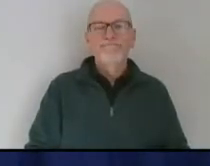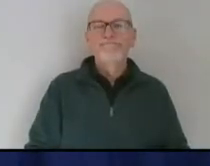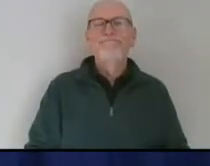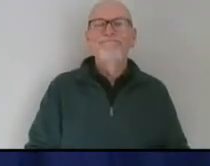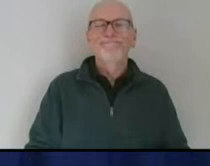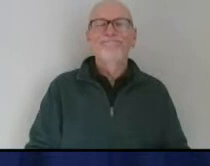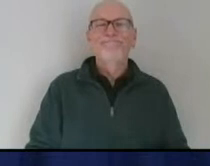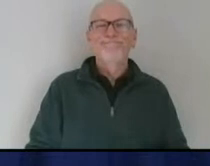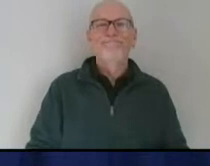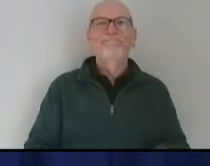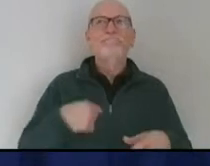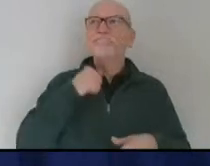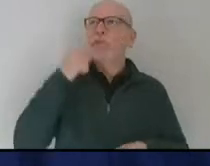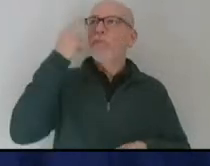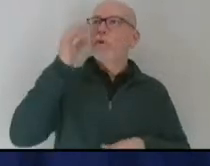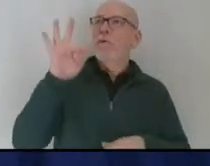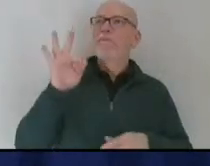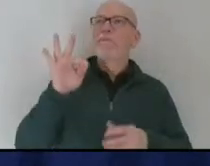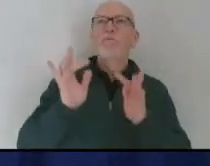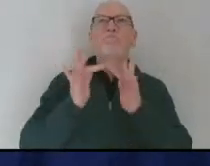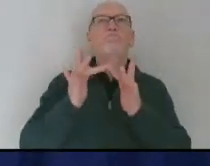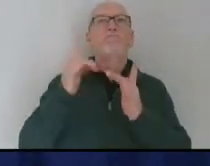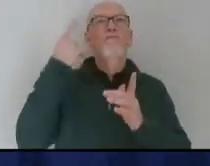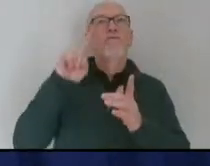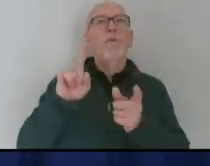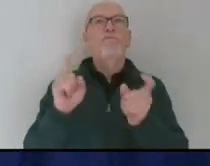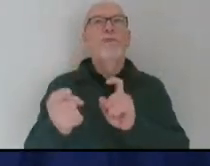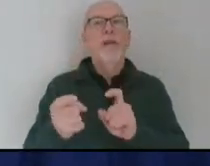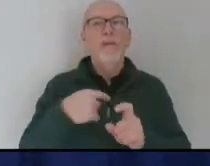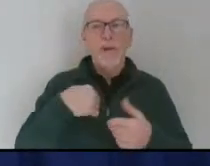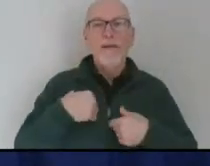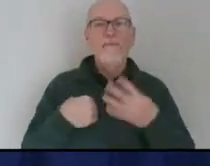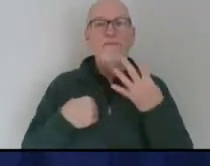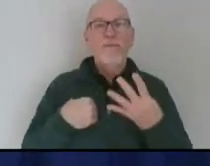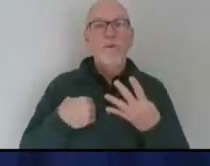about a dashboard for the mutations. We do have 4 known